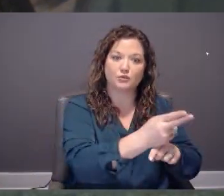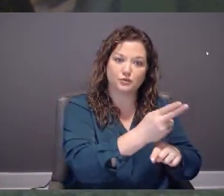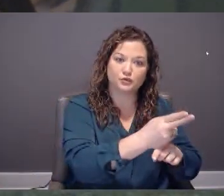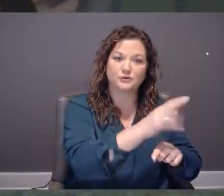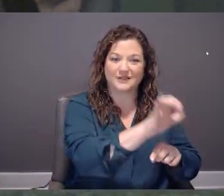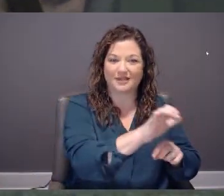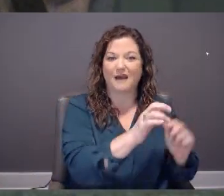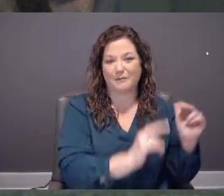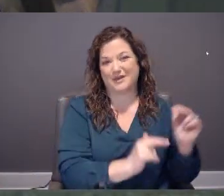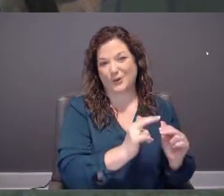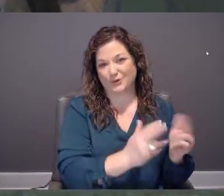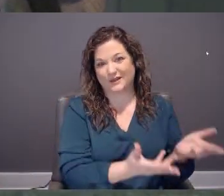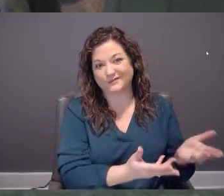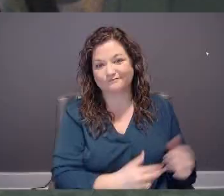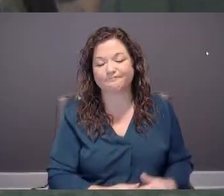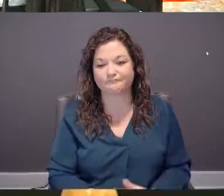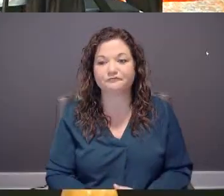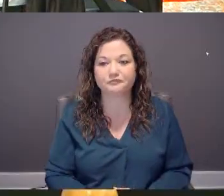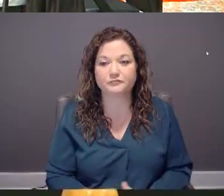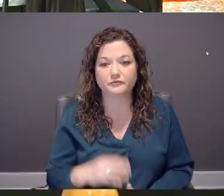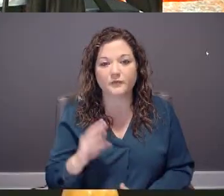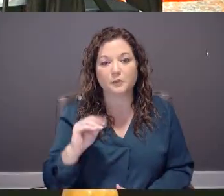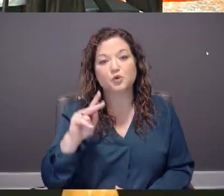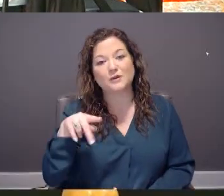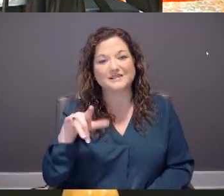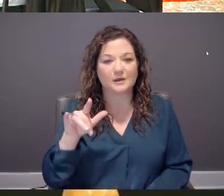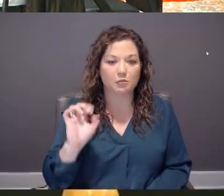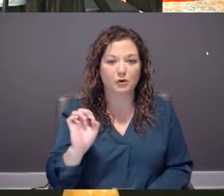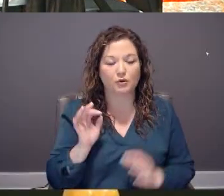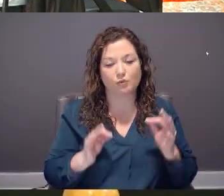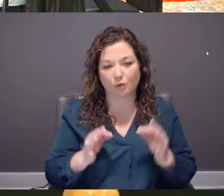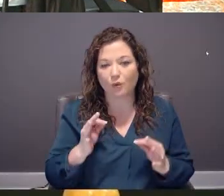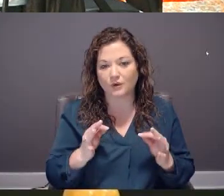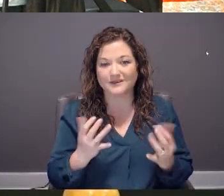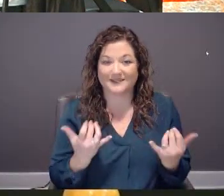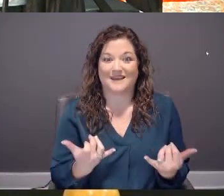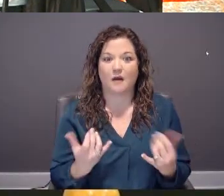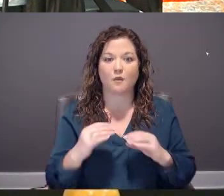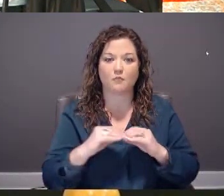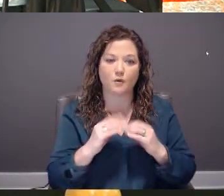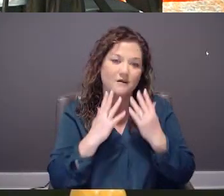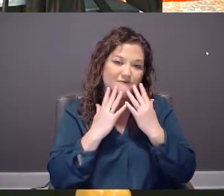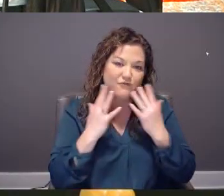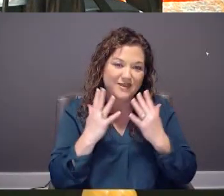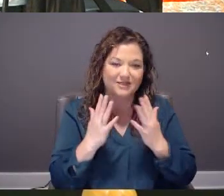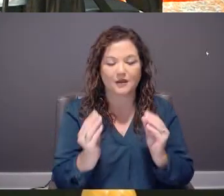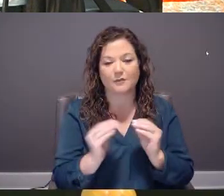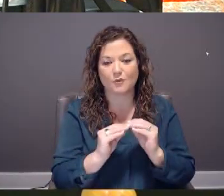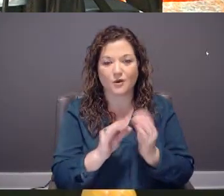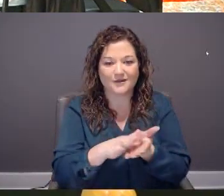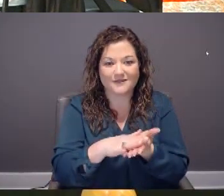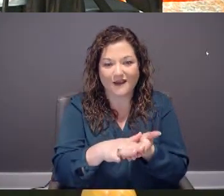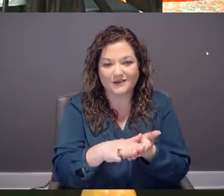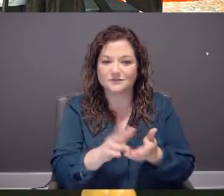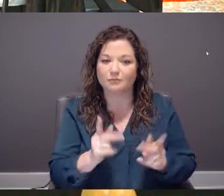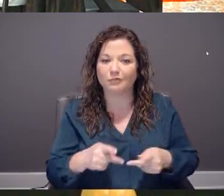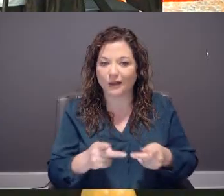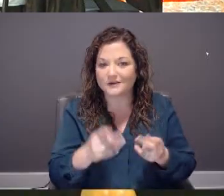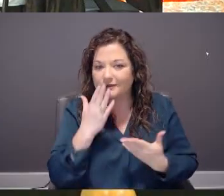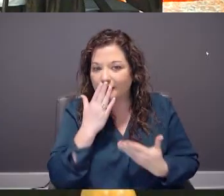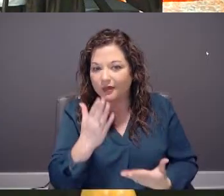the municipal court. So now it's going to be a friendlier, nicer place. So thank you, staff, for